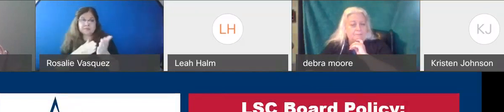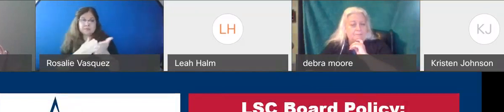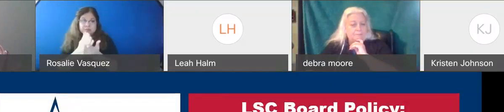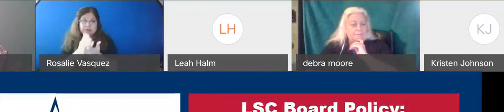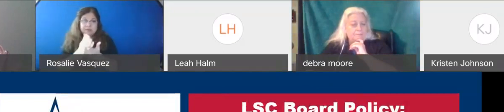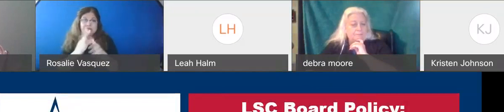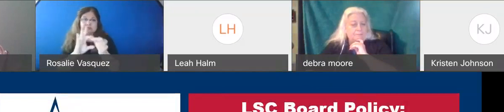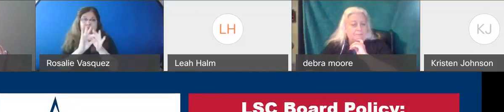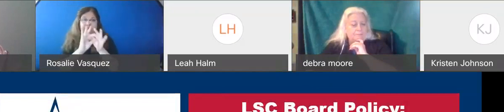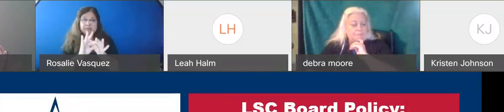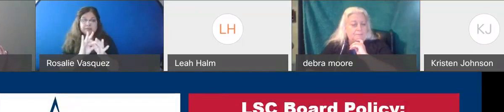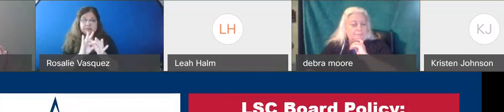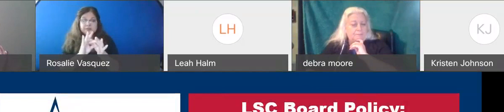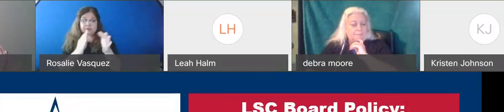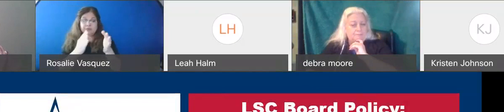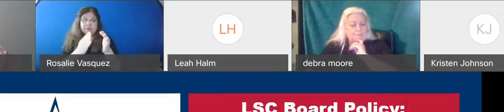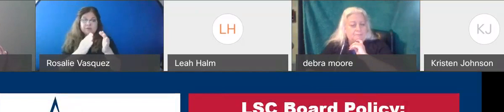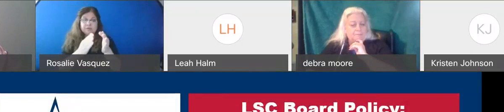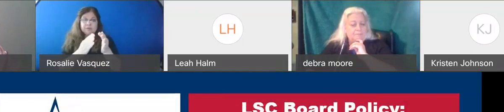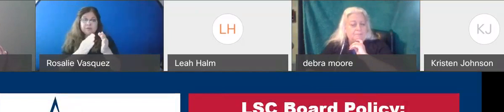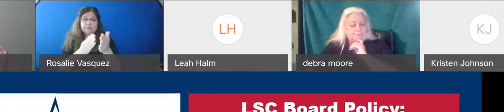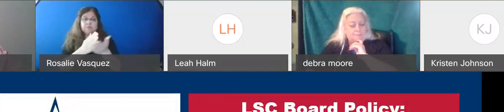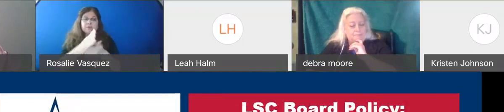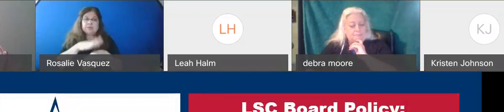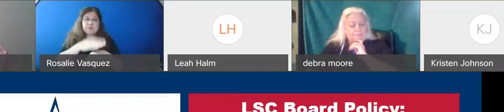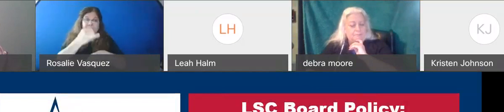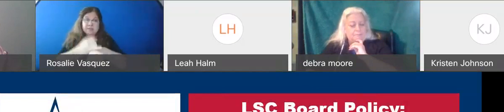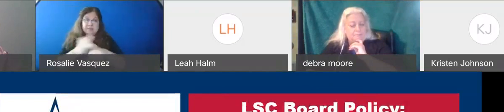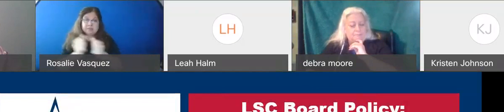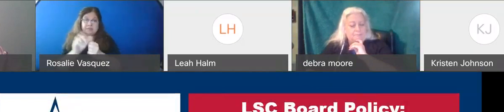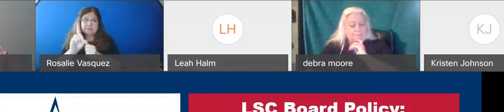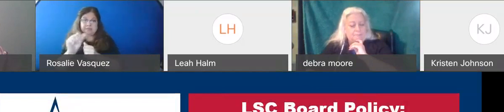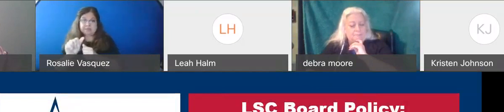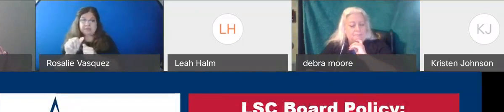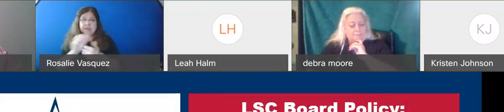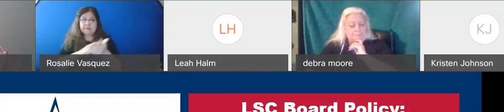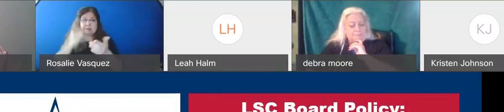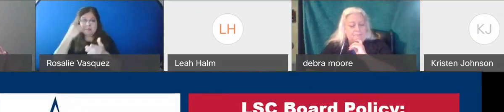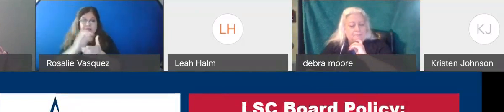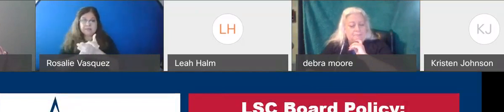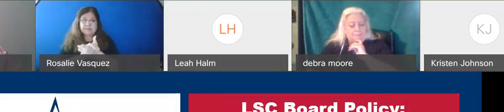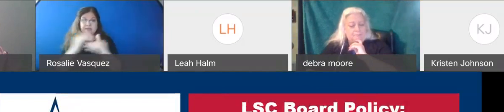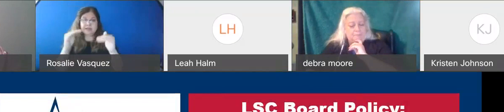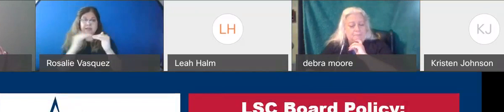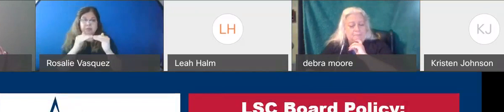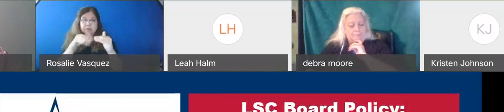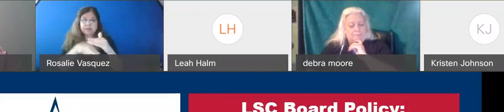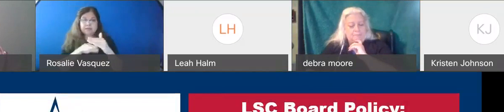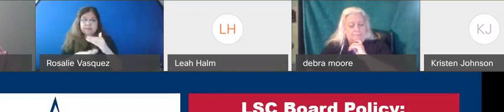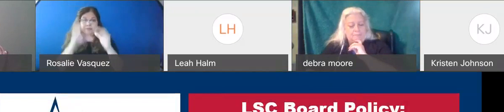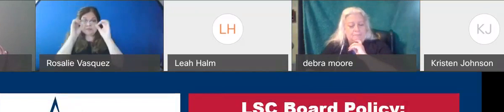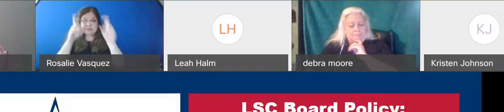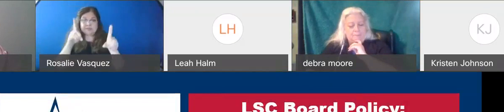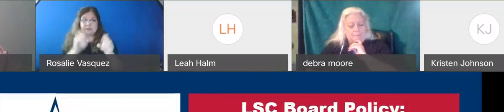is related to the rights for students on campus that have disabilities. So the college believes in equal access to educational